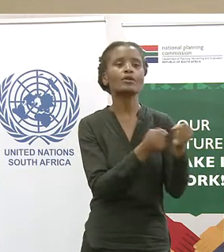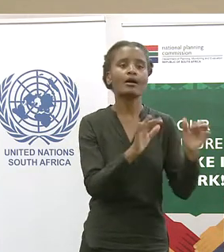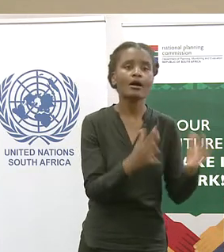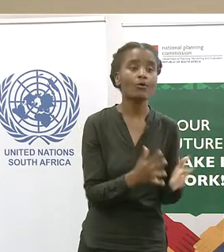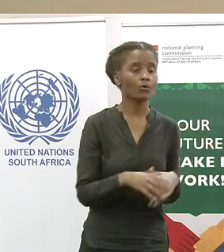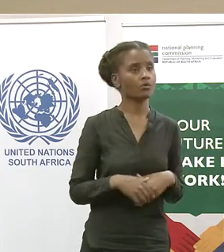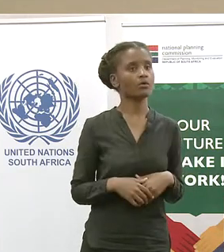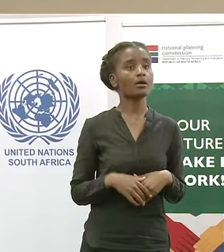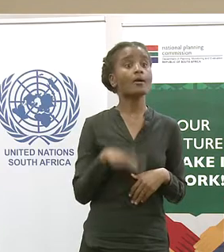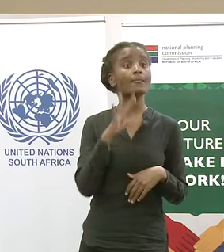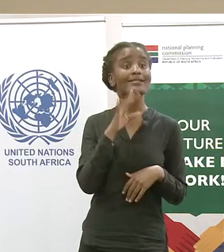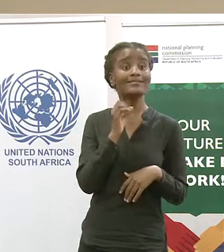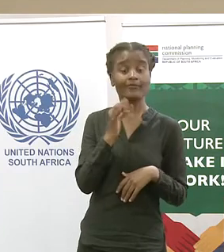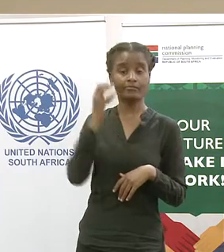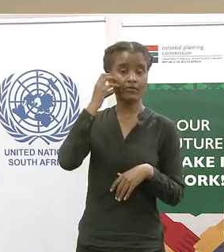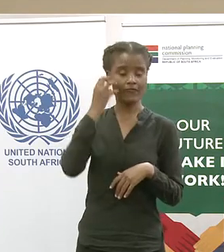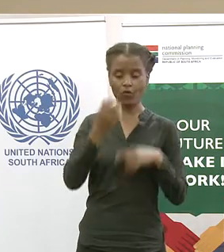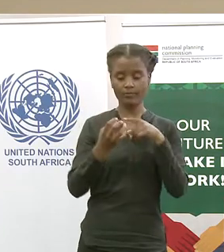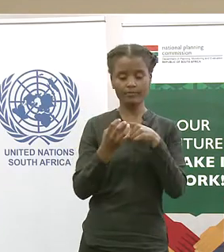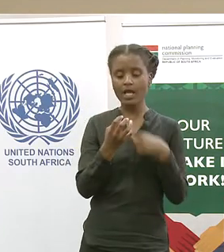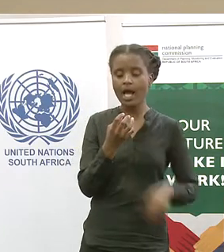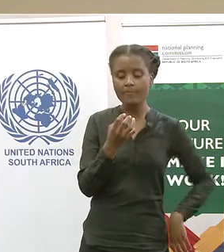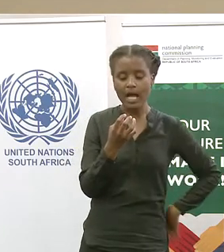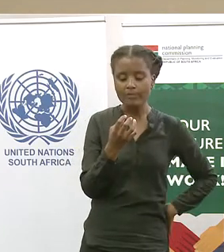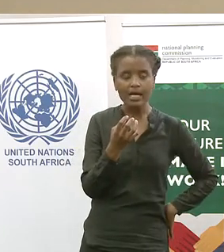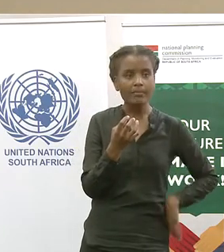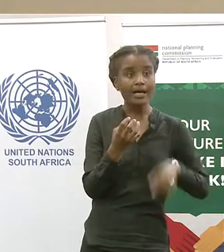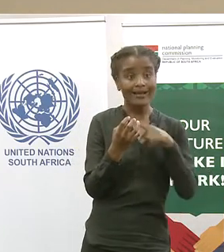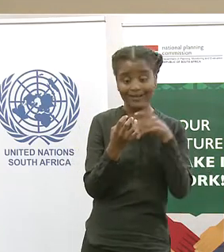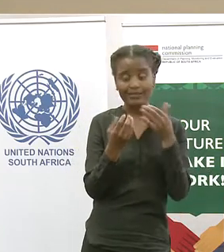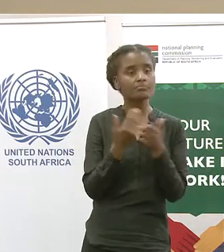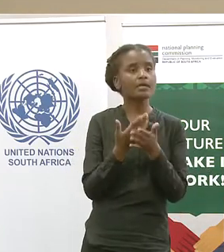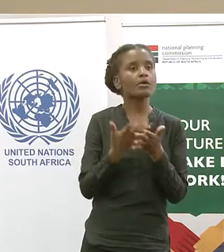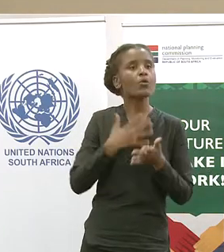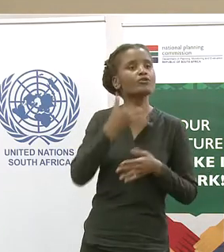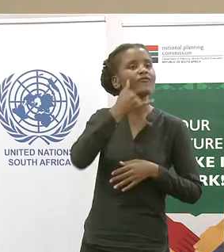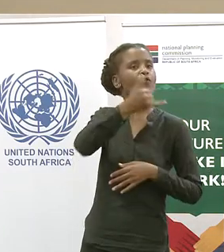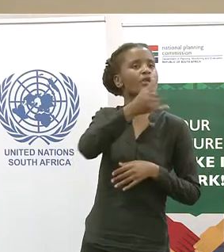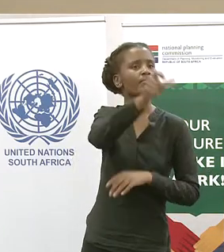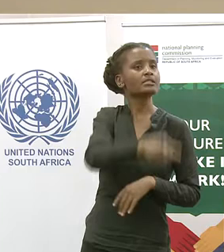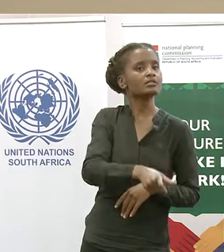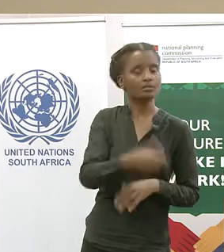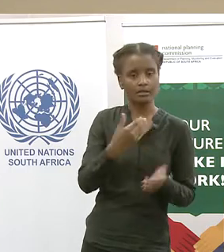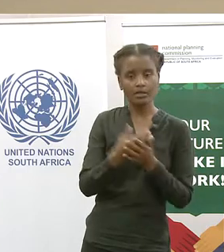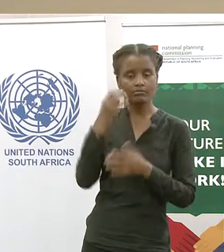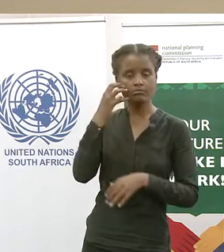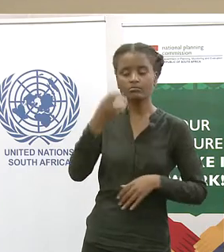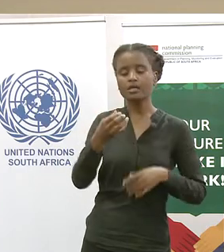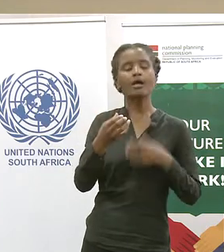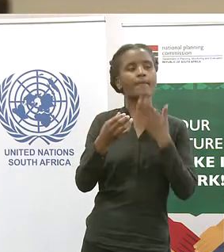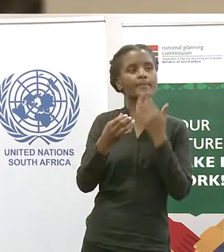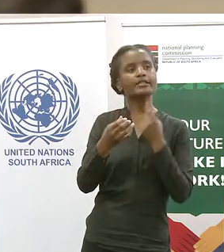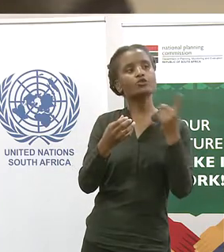my phone and it is able to call somebody. If I find myself stranded and I need assistance, I'm able to use